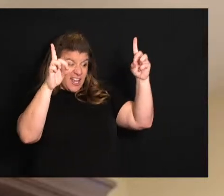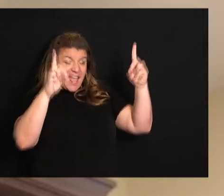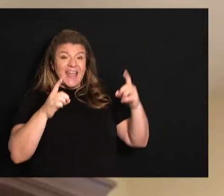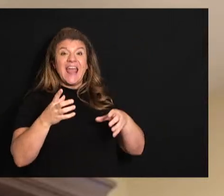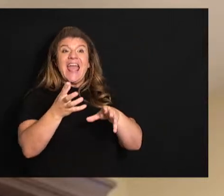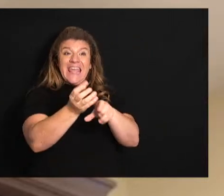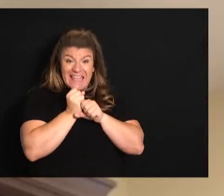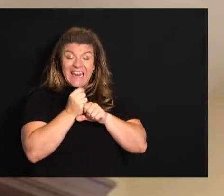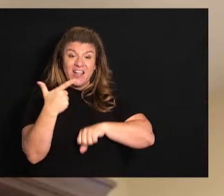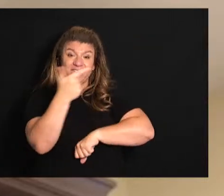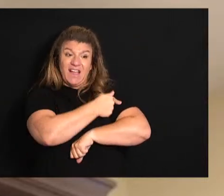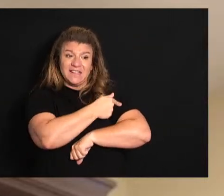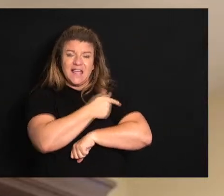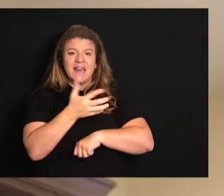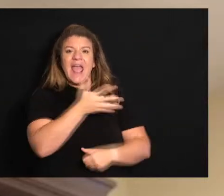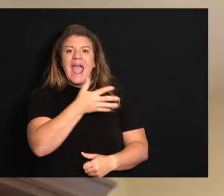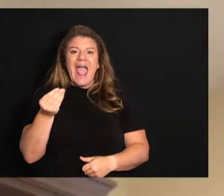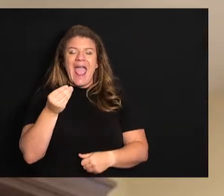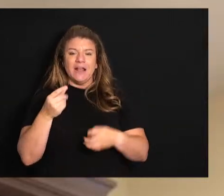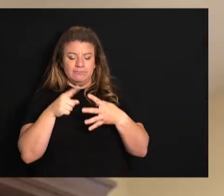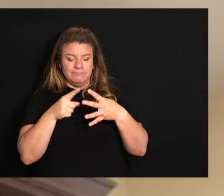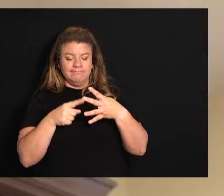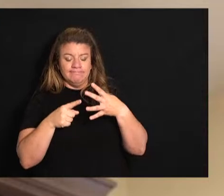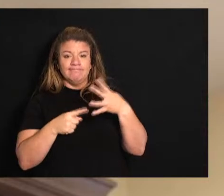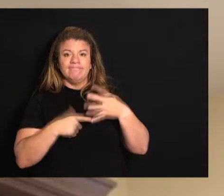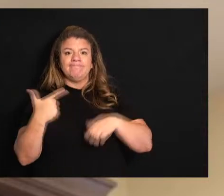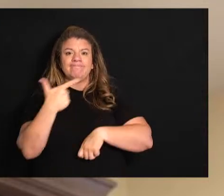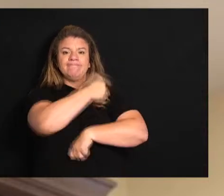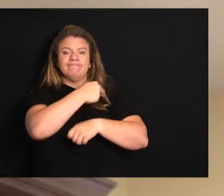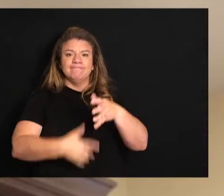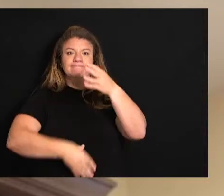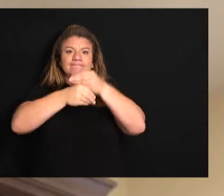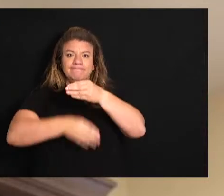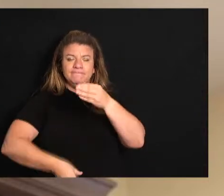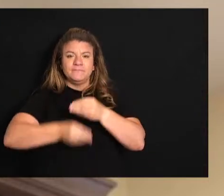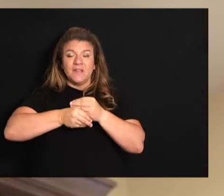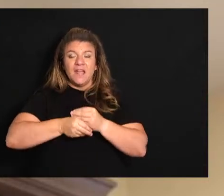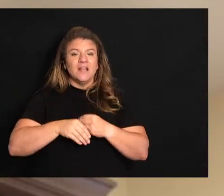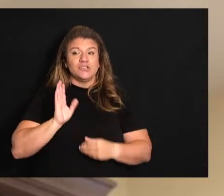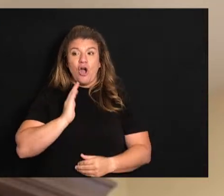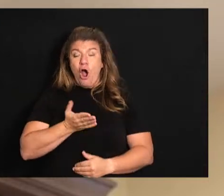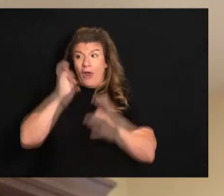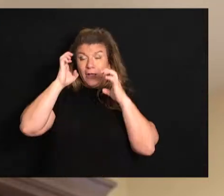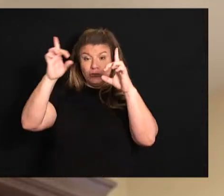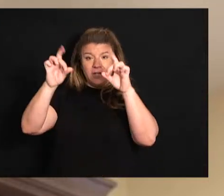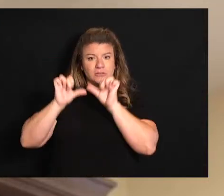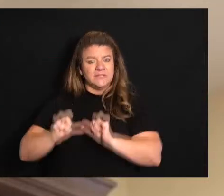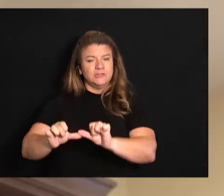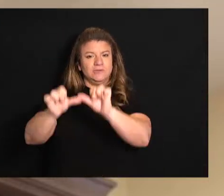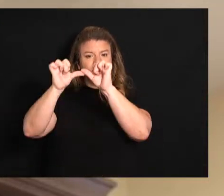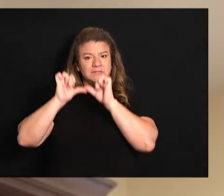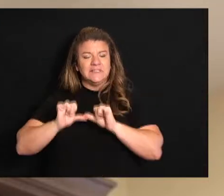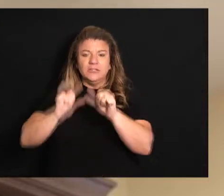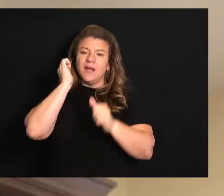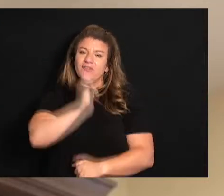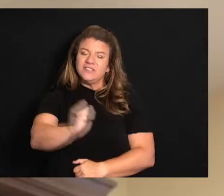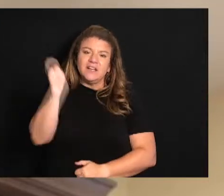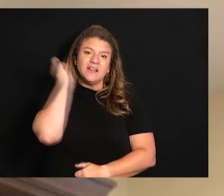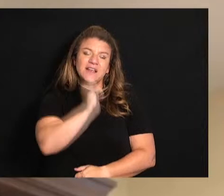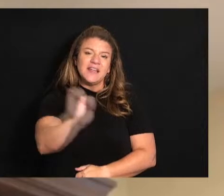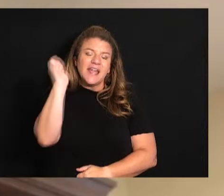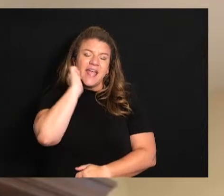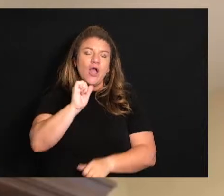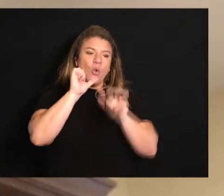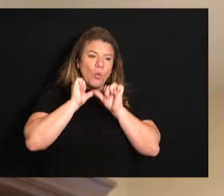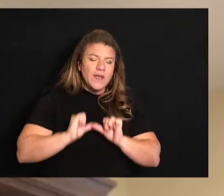about those additional shots that are needed. So our education campaigns continue on a daily basis, and we